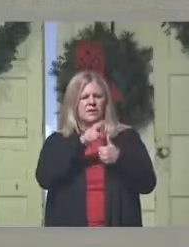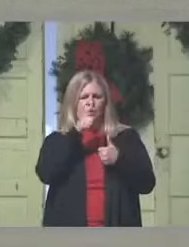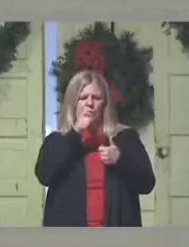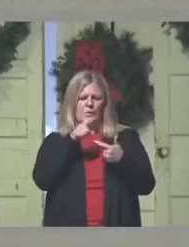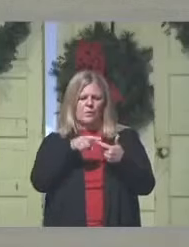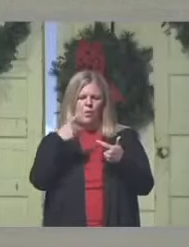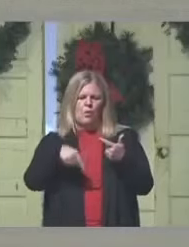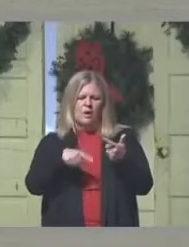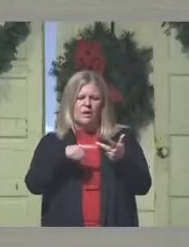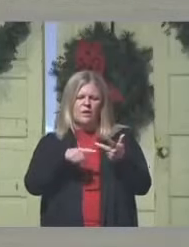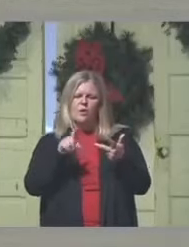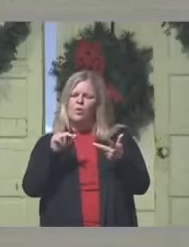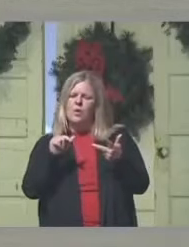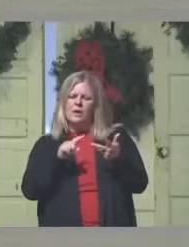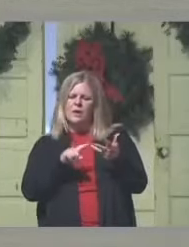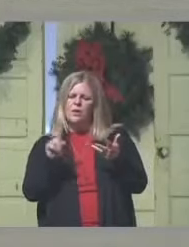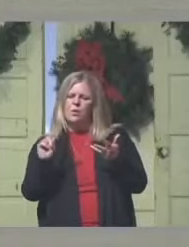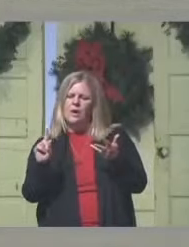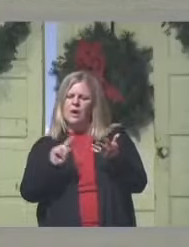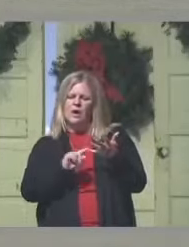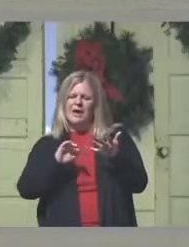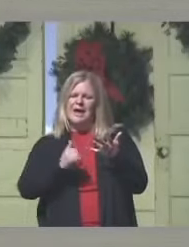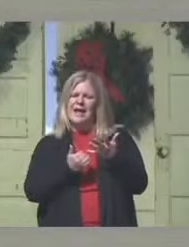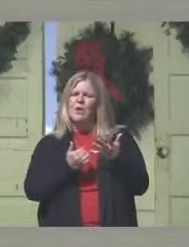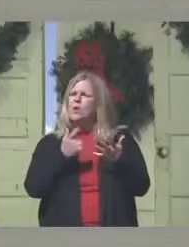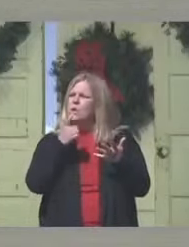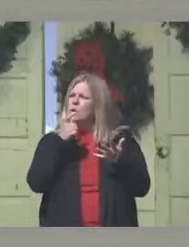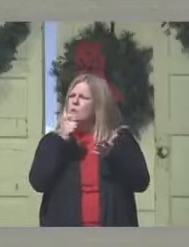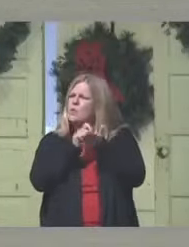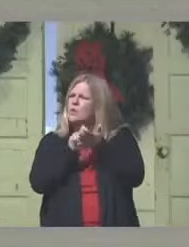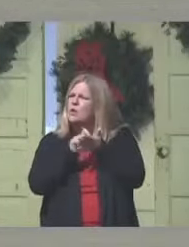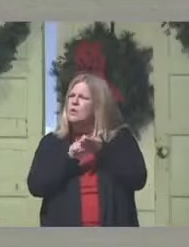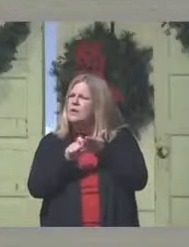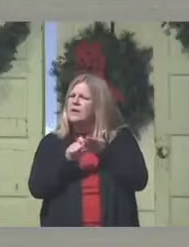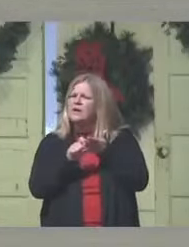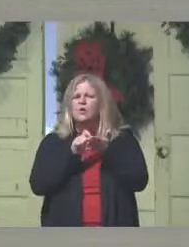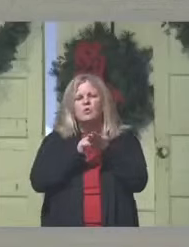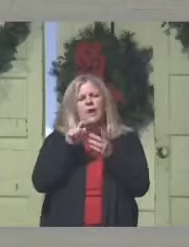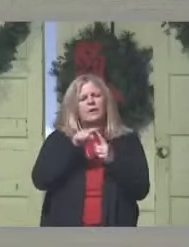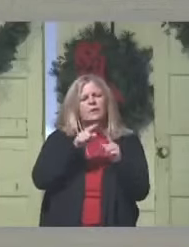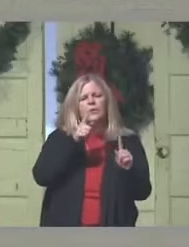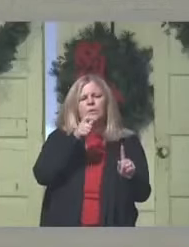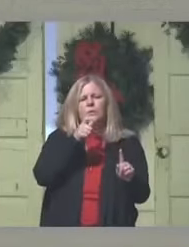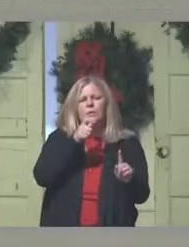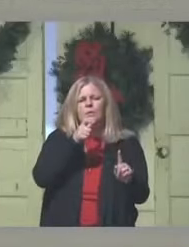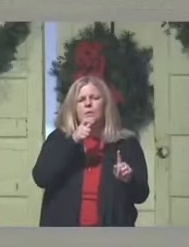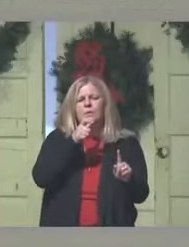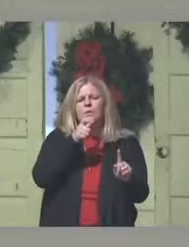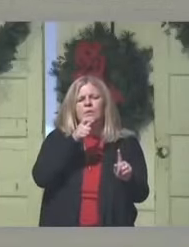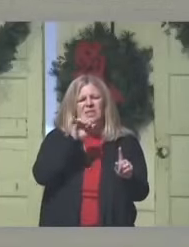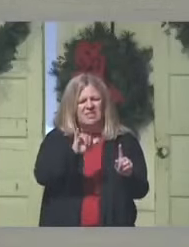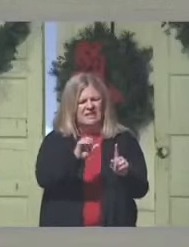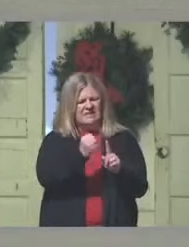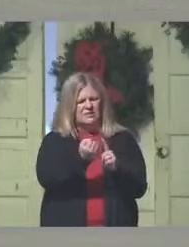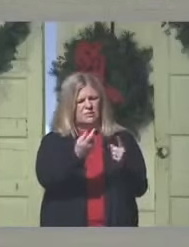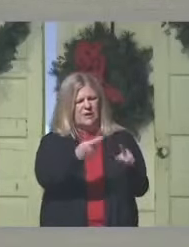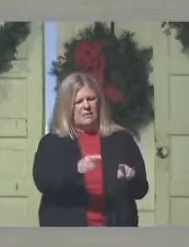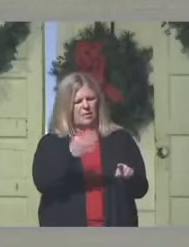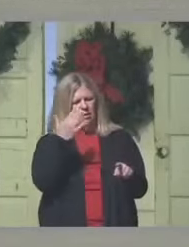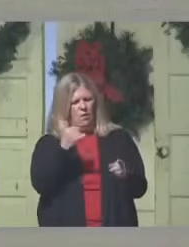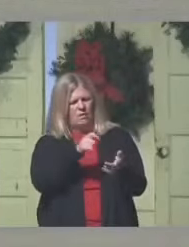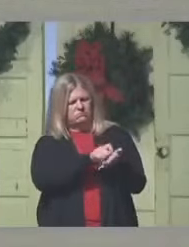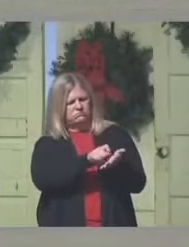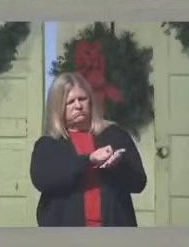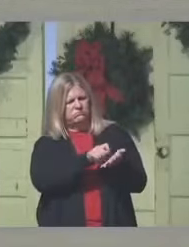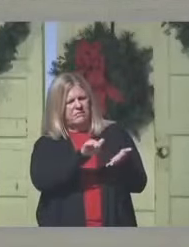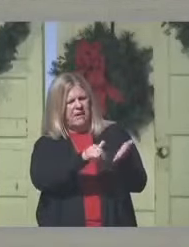what, when, where, how, who's writing, who's being written to. What is the context in which this